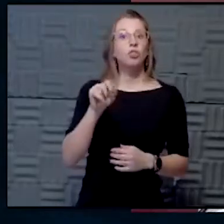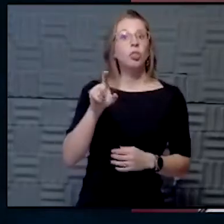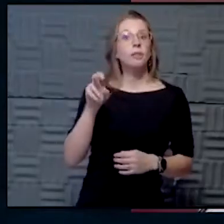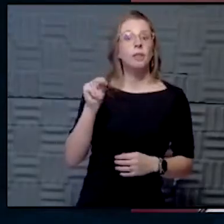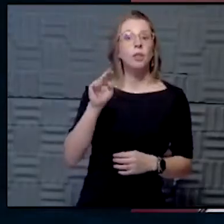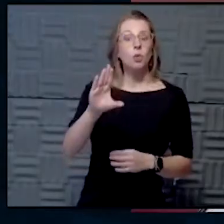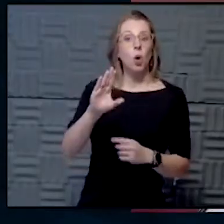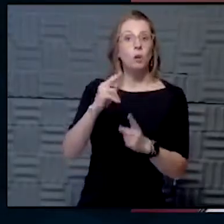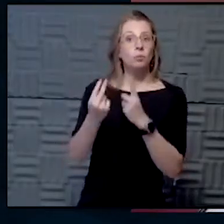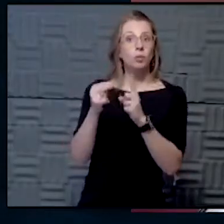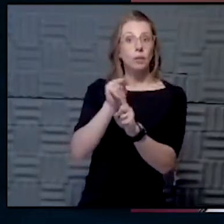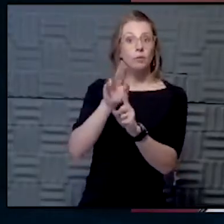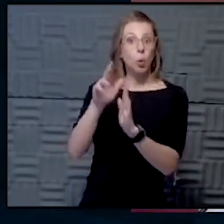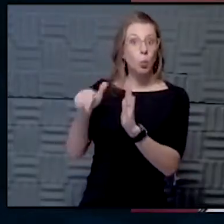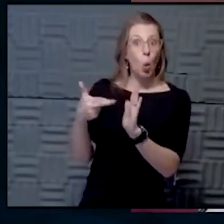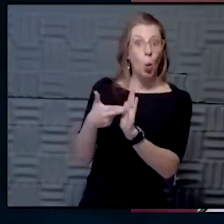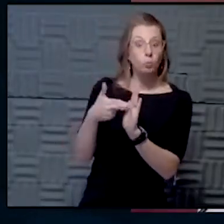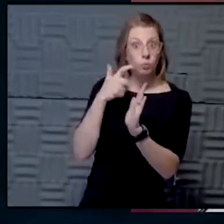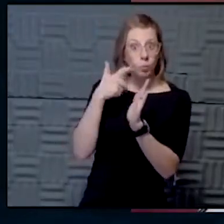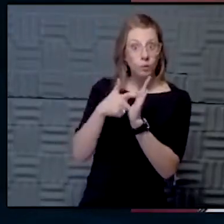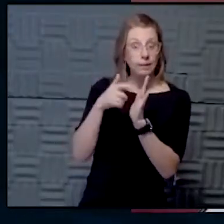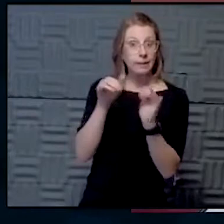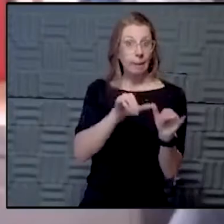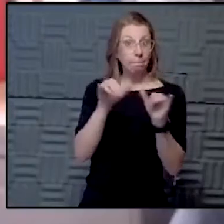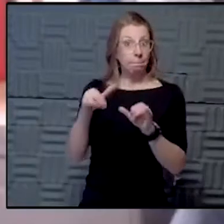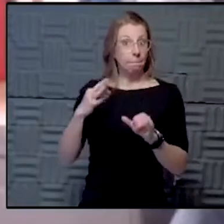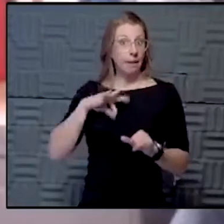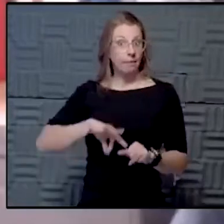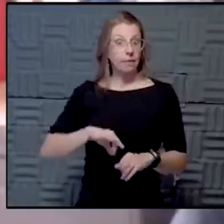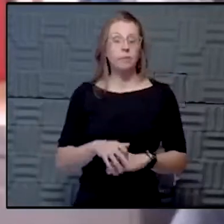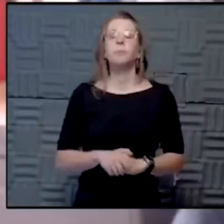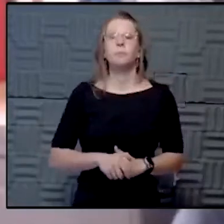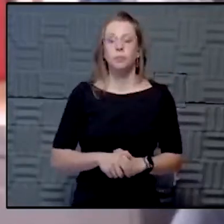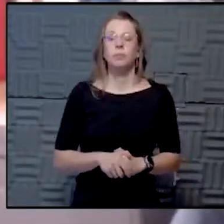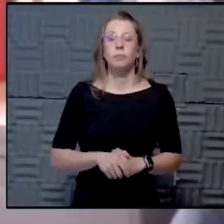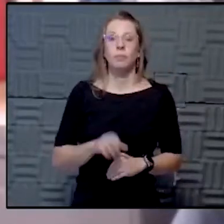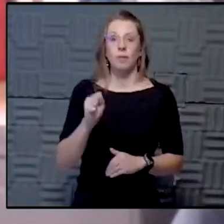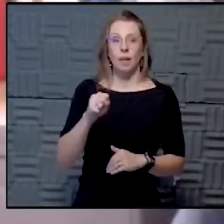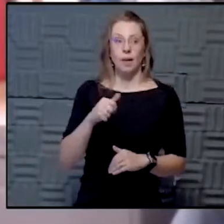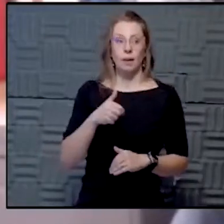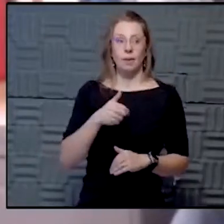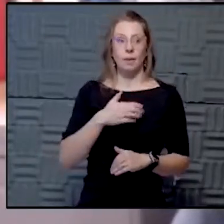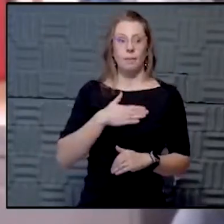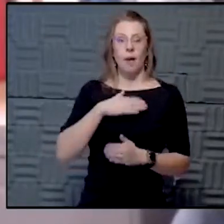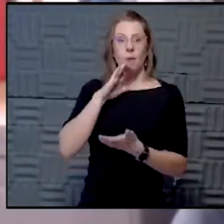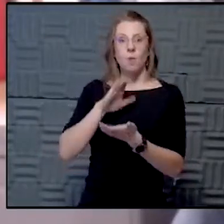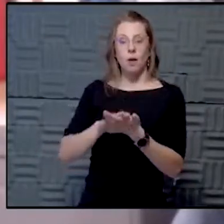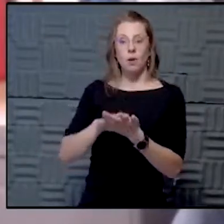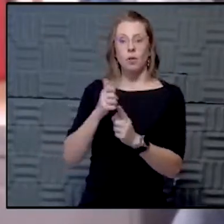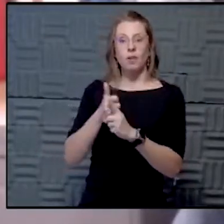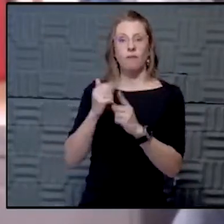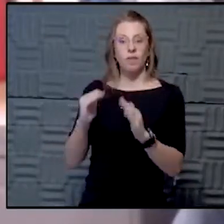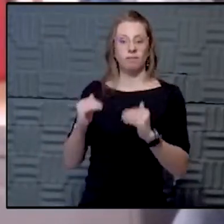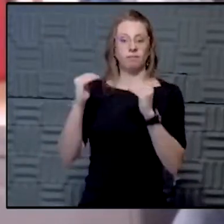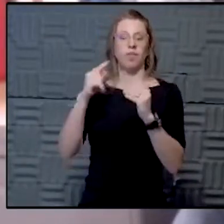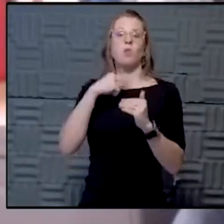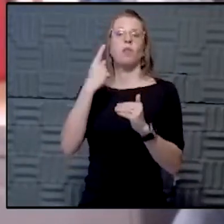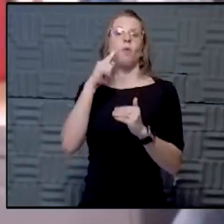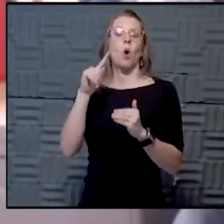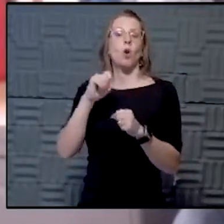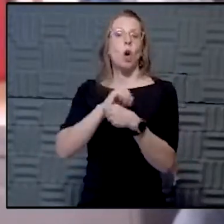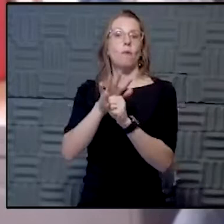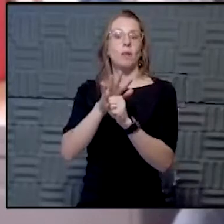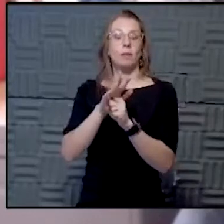and in your role, do you see the same sorts of benefits? Yeah, I mean, personally, my wife was high risk for COVID, and so us